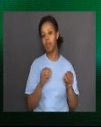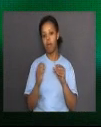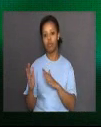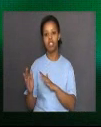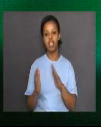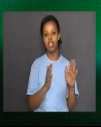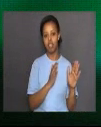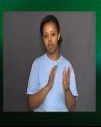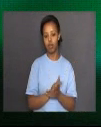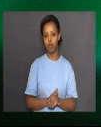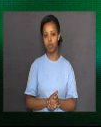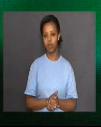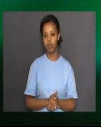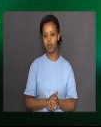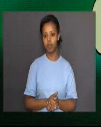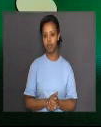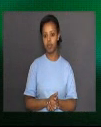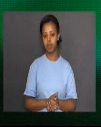Students, let's get ready.